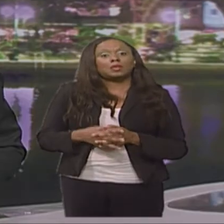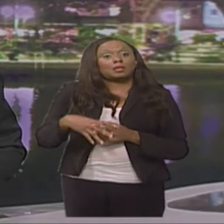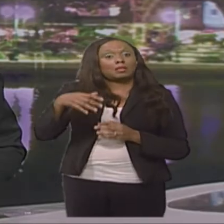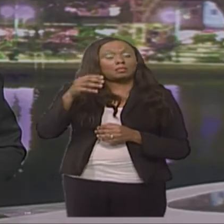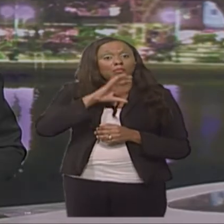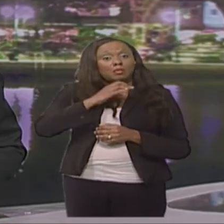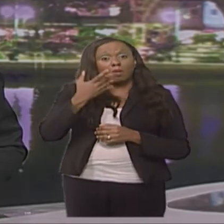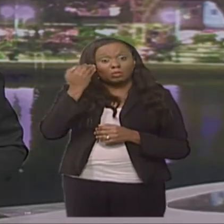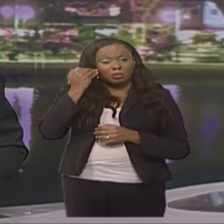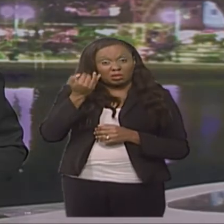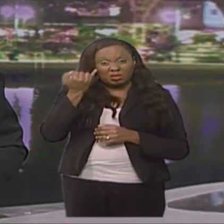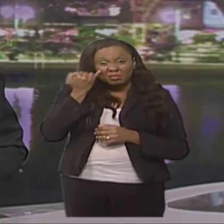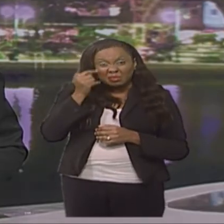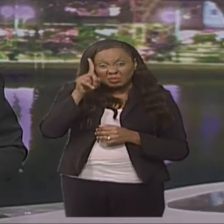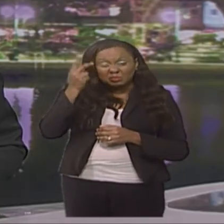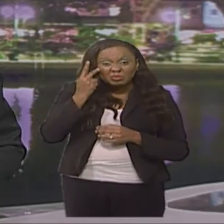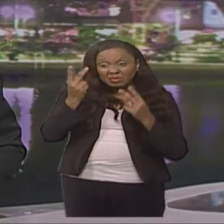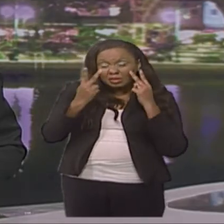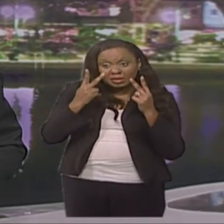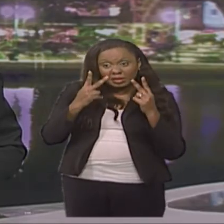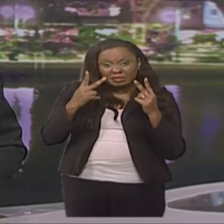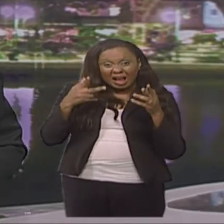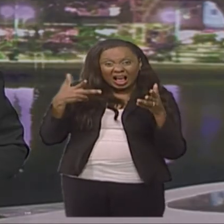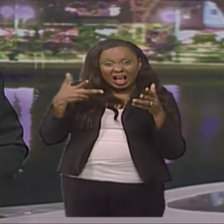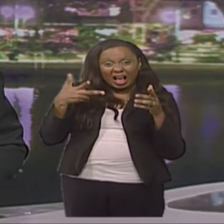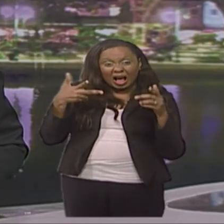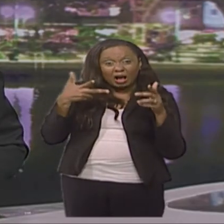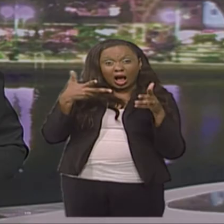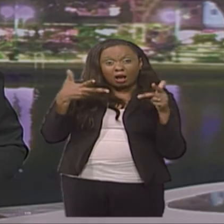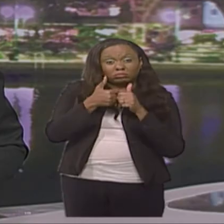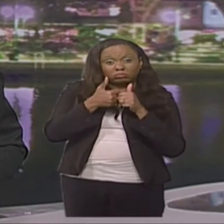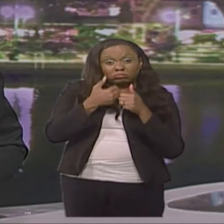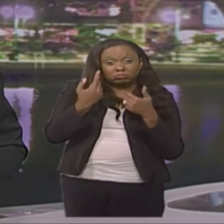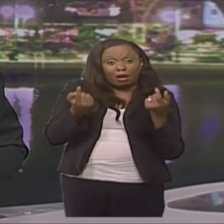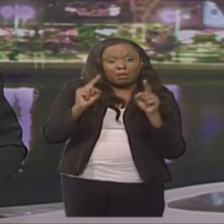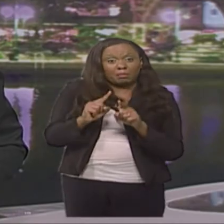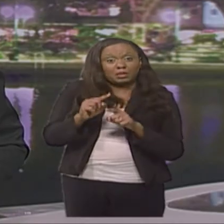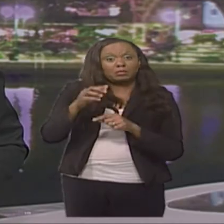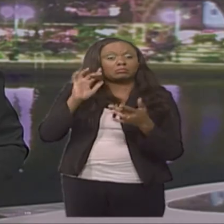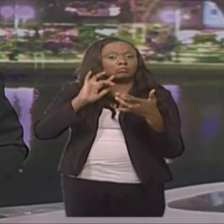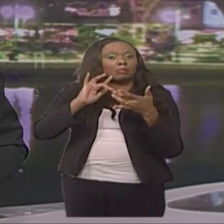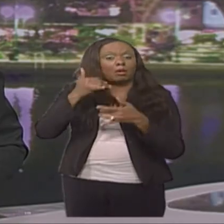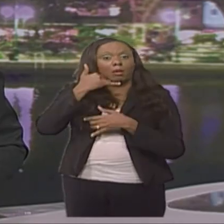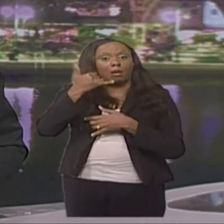who witnessed the accident or can provide any information to assist to contact the District A Police Station